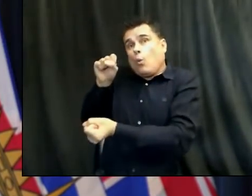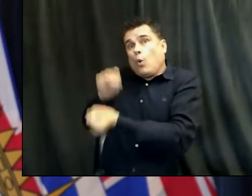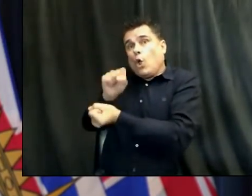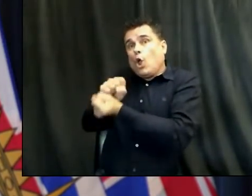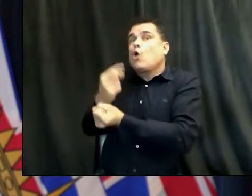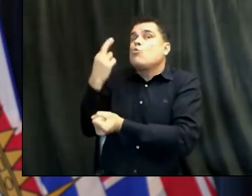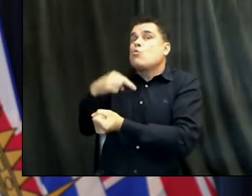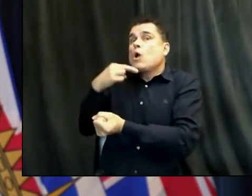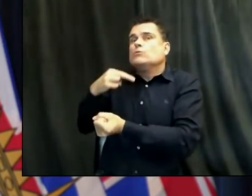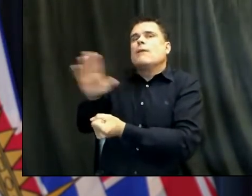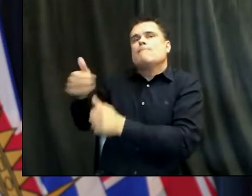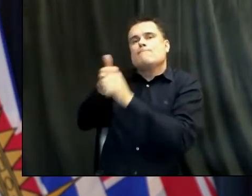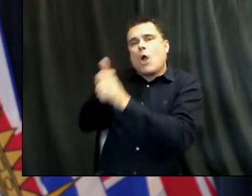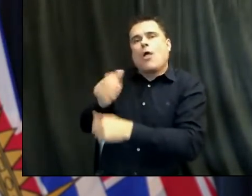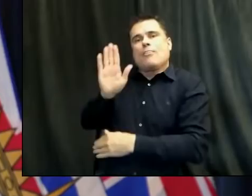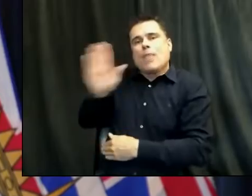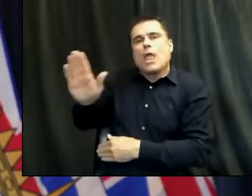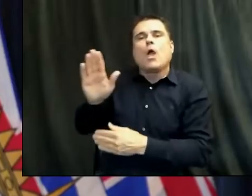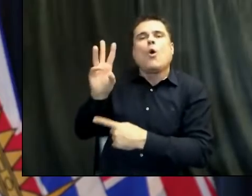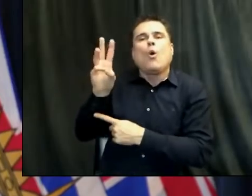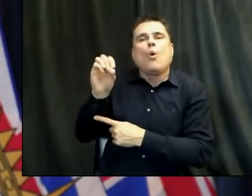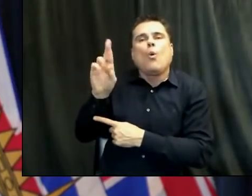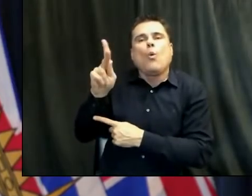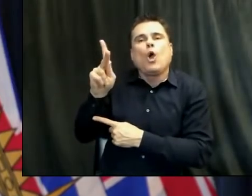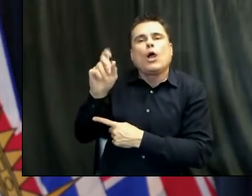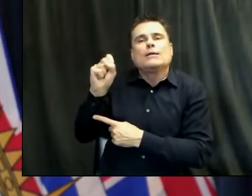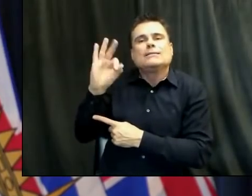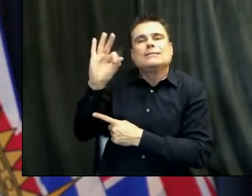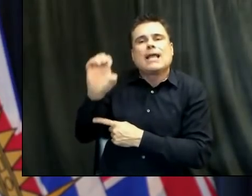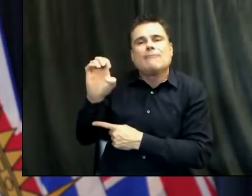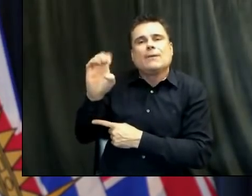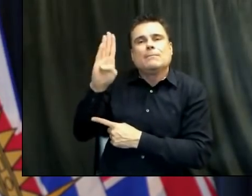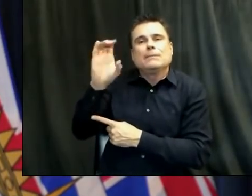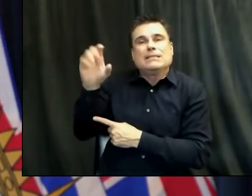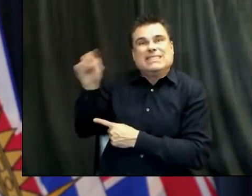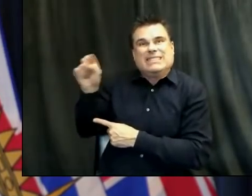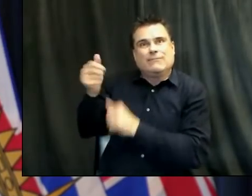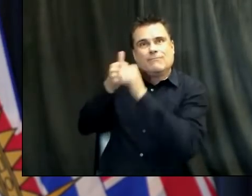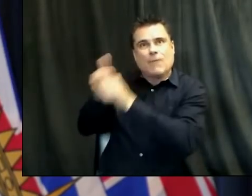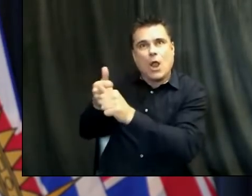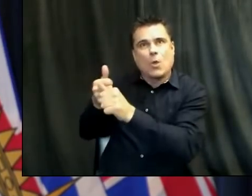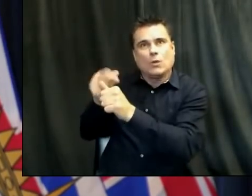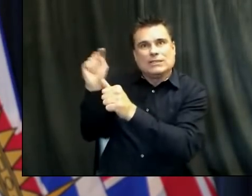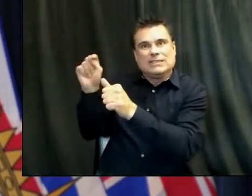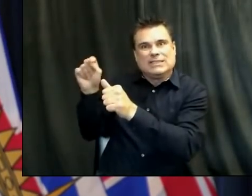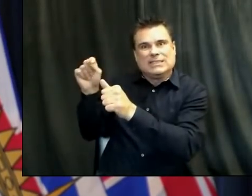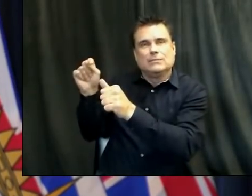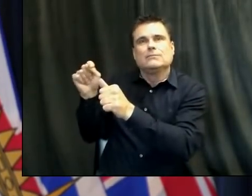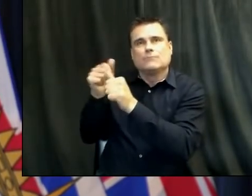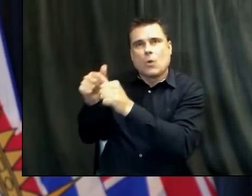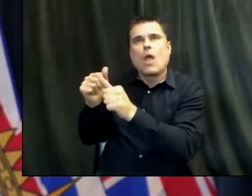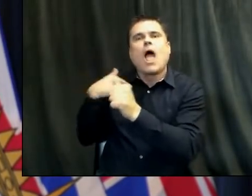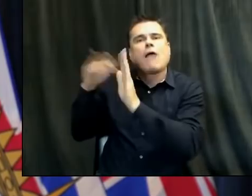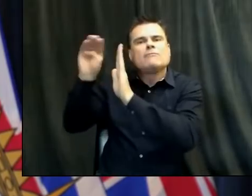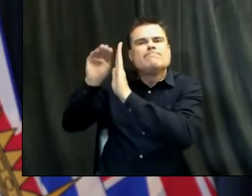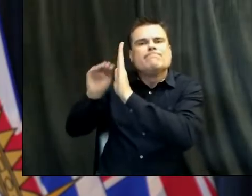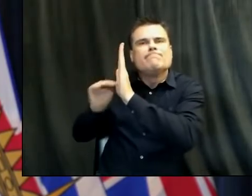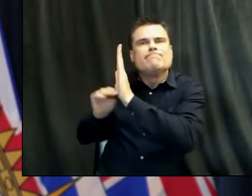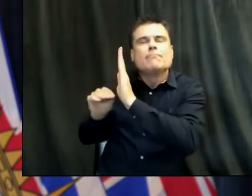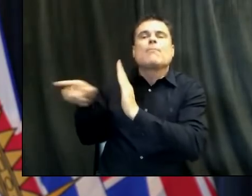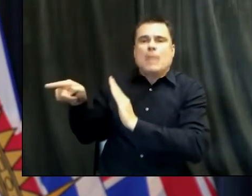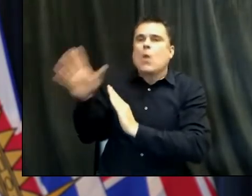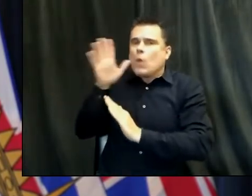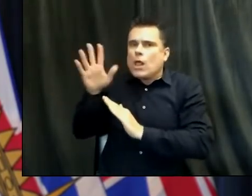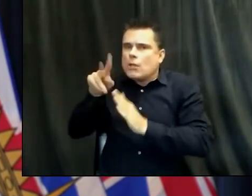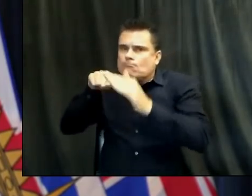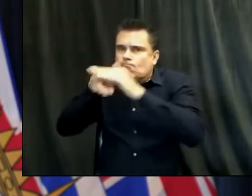and WorkSafe BC is doing a blitz around restaurants and others, workplaces. They've done quite a lot of work